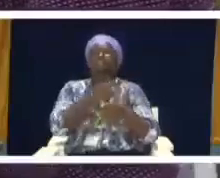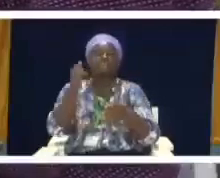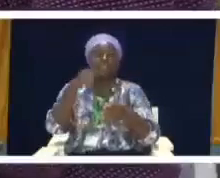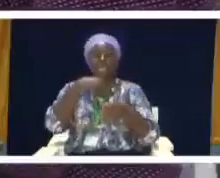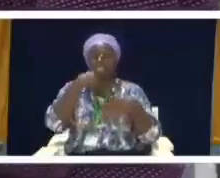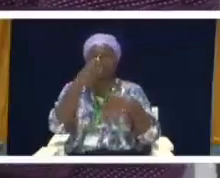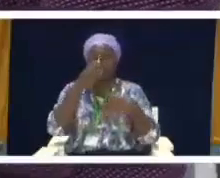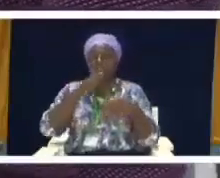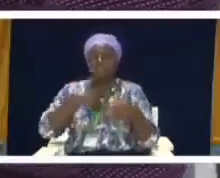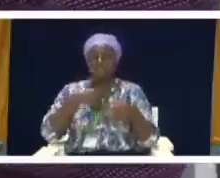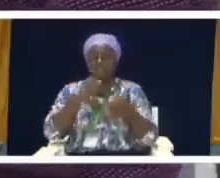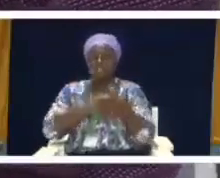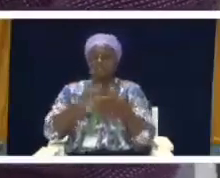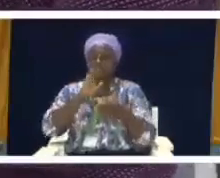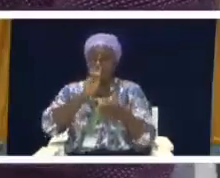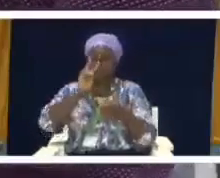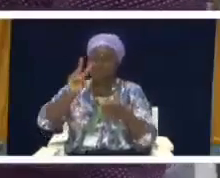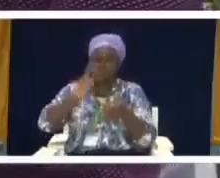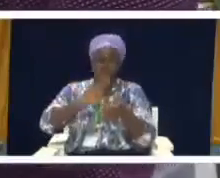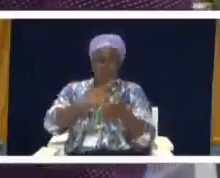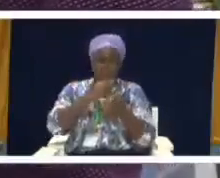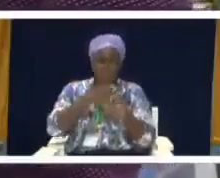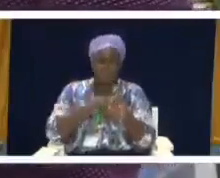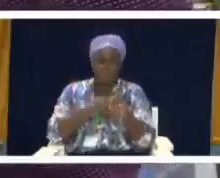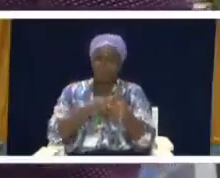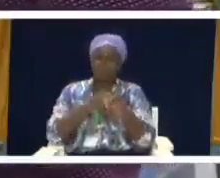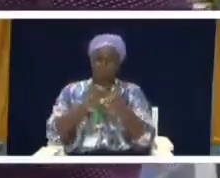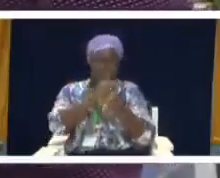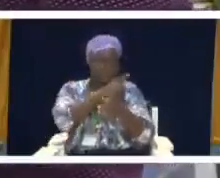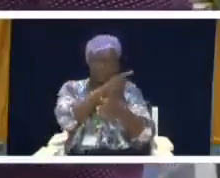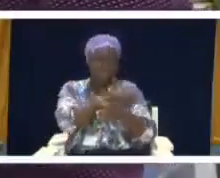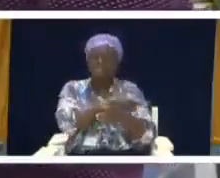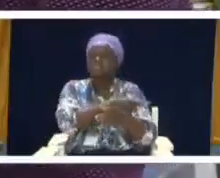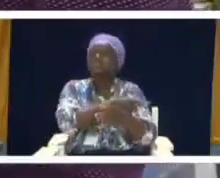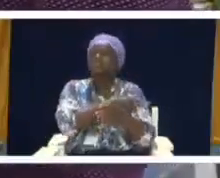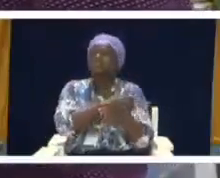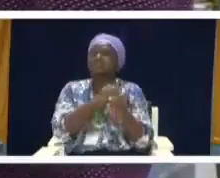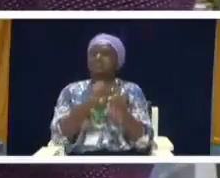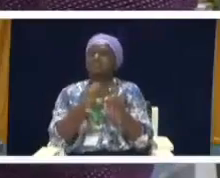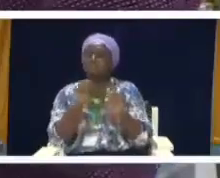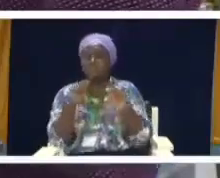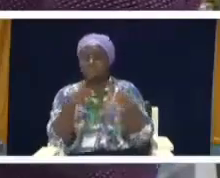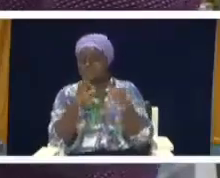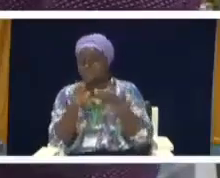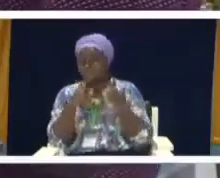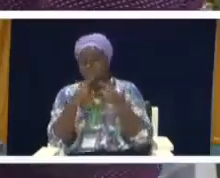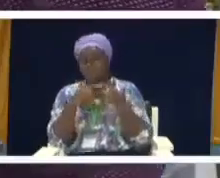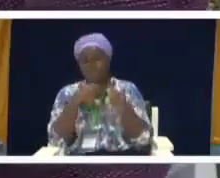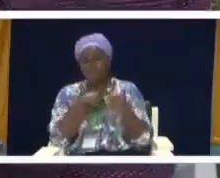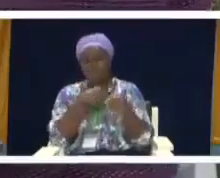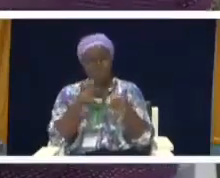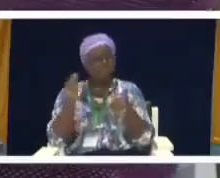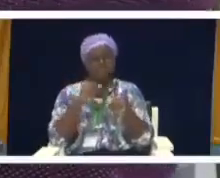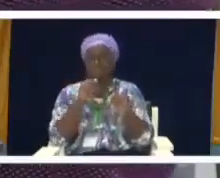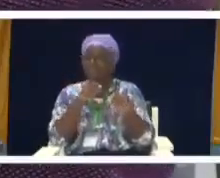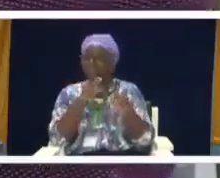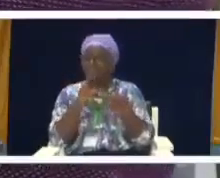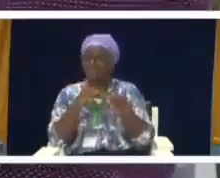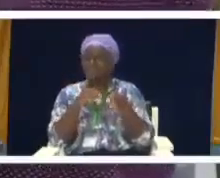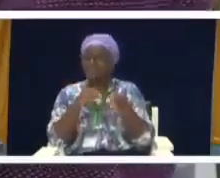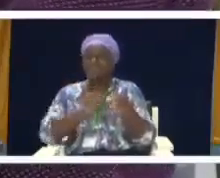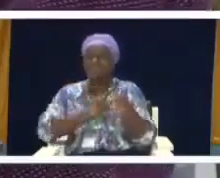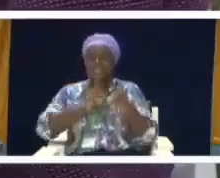almost 2 months pregnant. And I'm like, how is that possible? Can you, like, you know, explain to me? They could not explain. I went for the